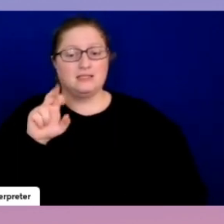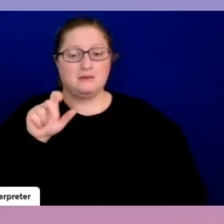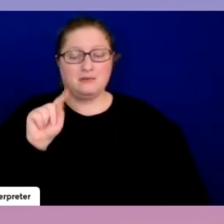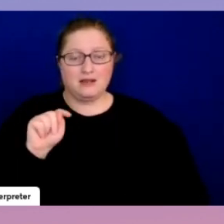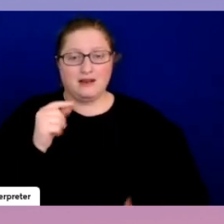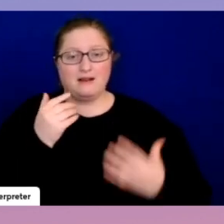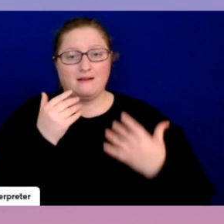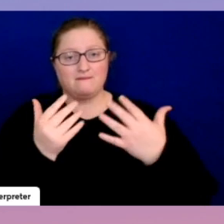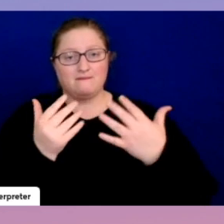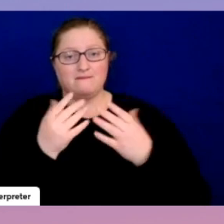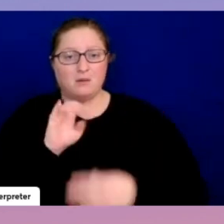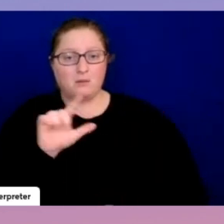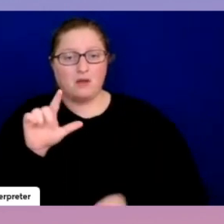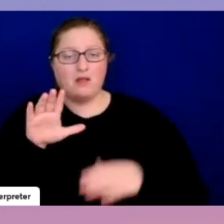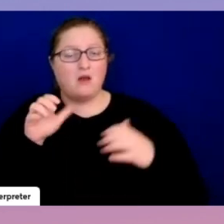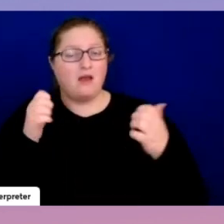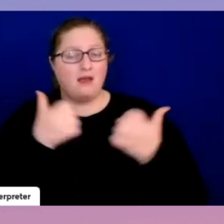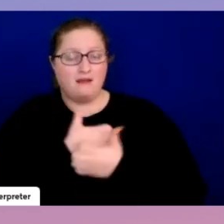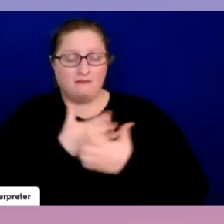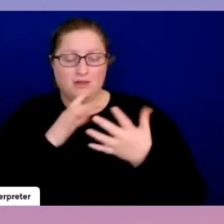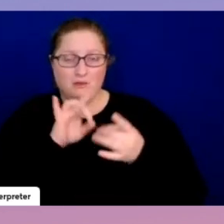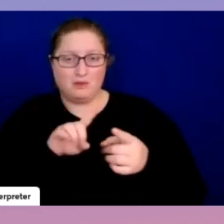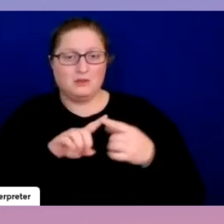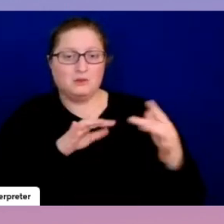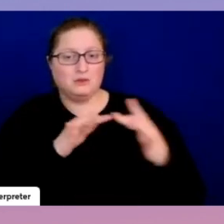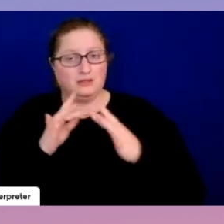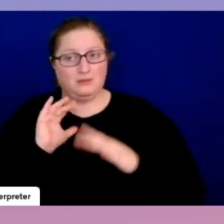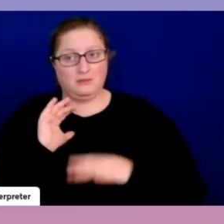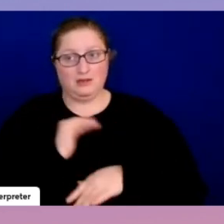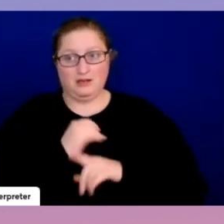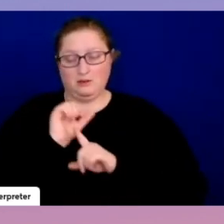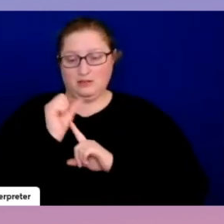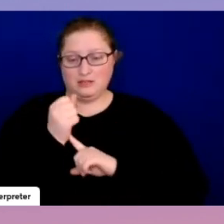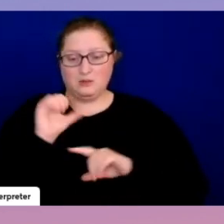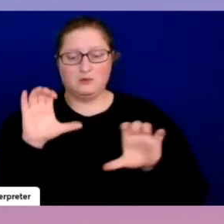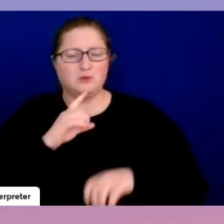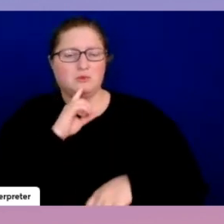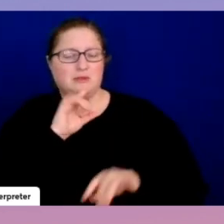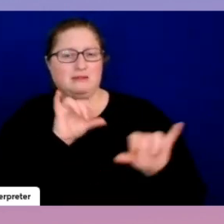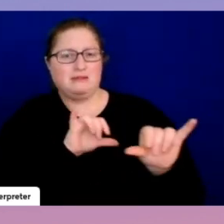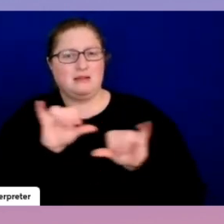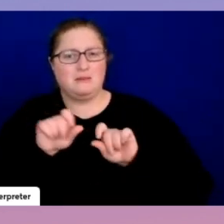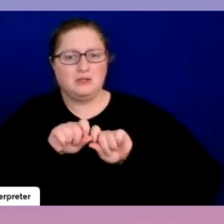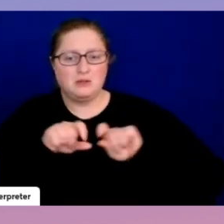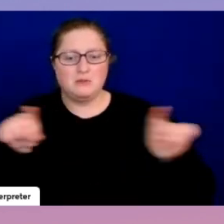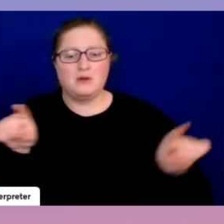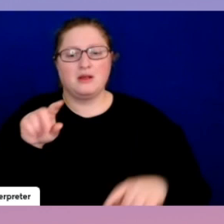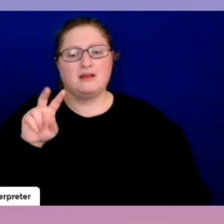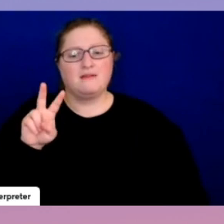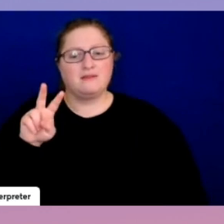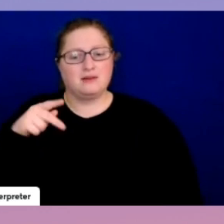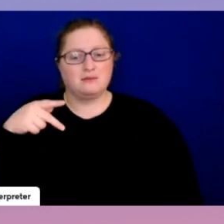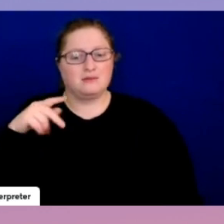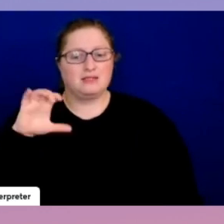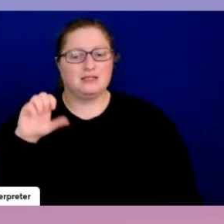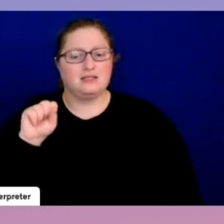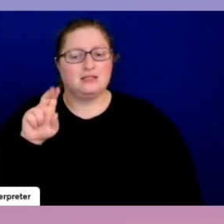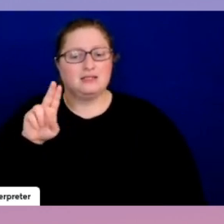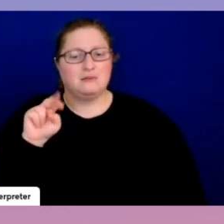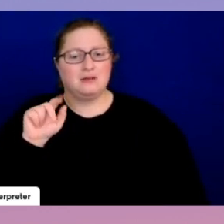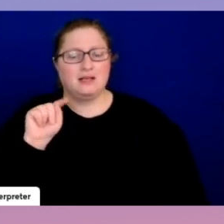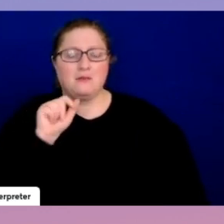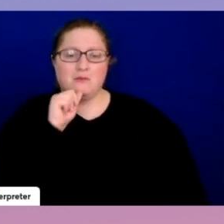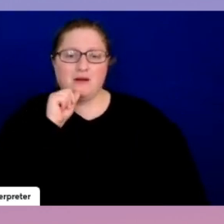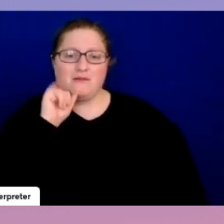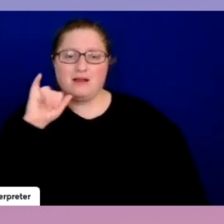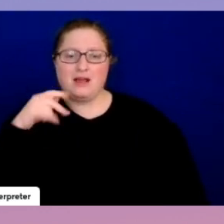to the network. In our case, we're doing something similar by deploying VPC, subnets, a private IP address,